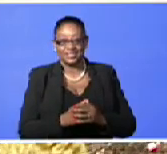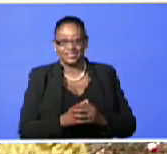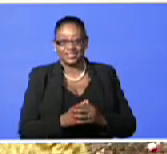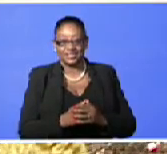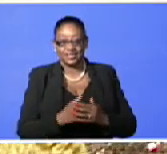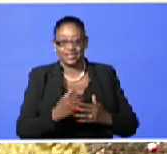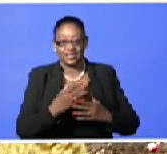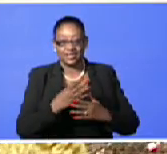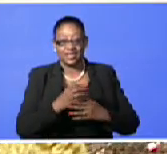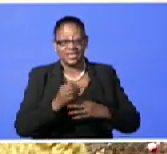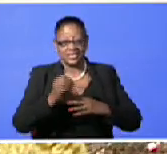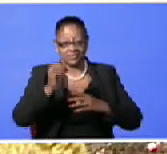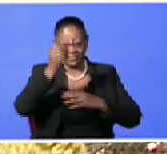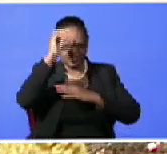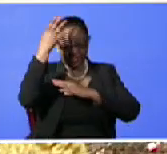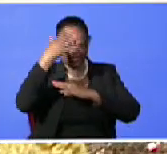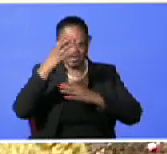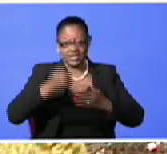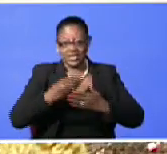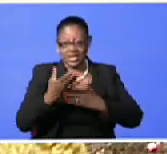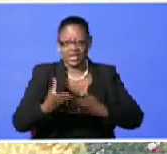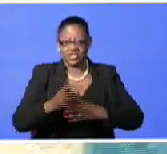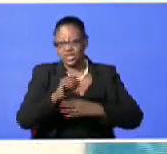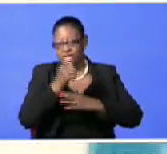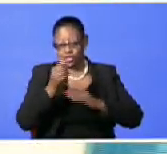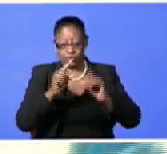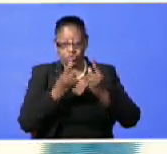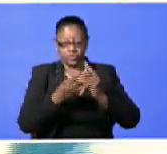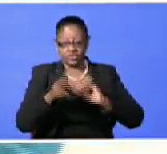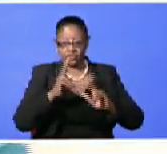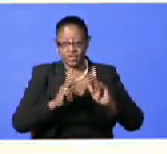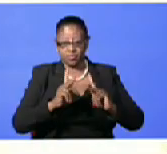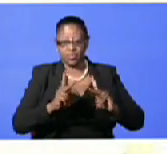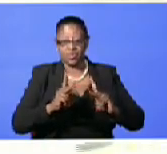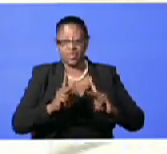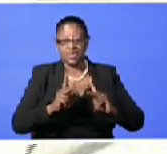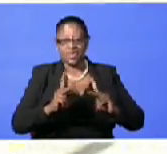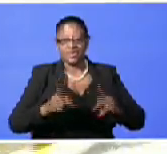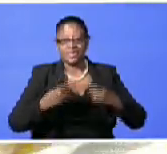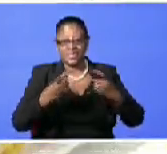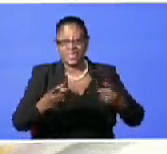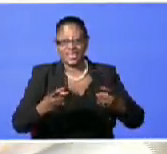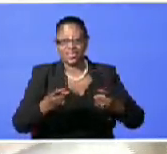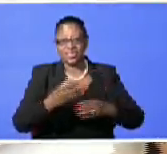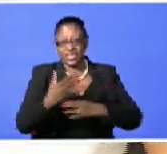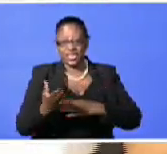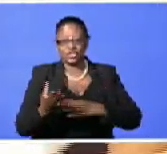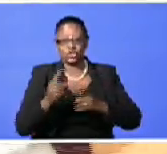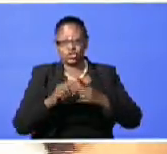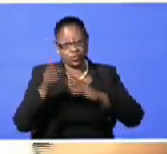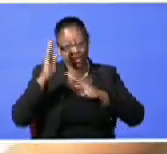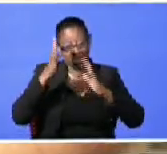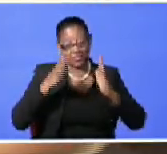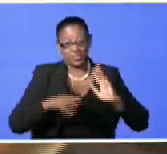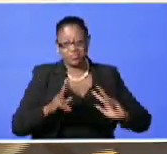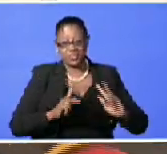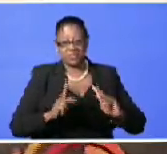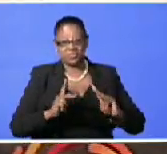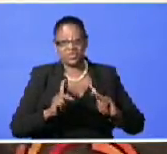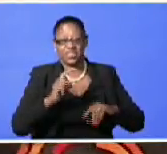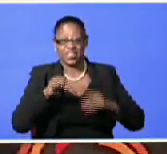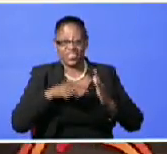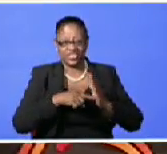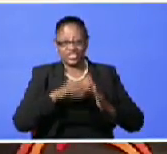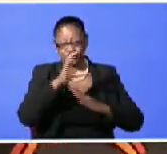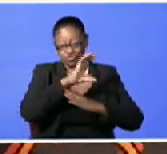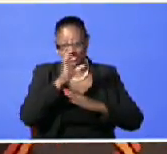moneylender Suncash Bahamas, along with several other corporate partners, doing their part to put some smiles on the faces of Bahamians this Christmas. Suncash